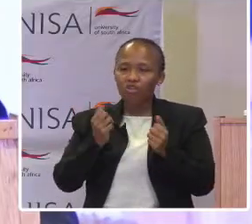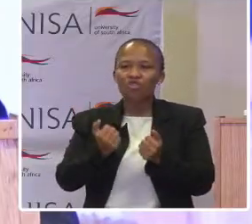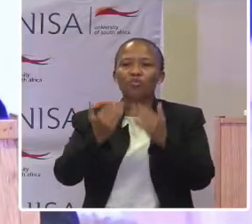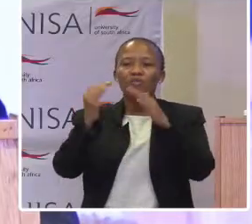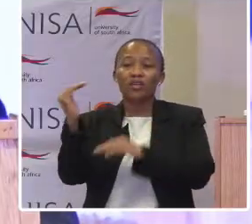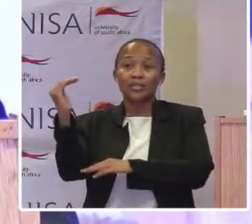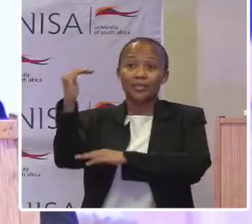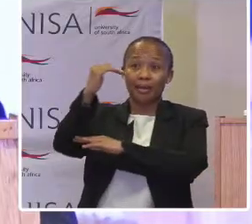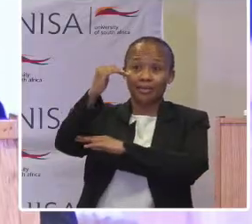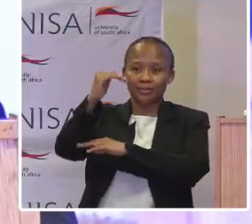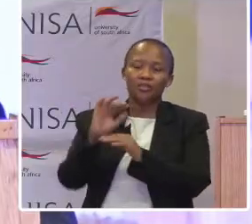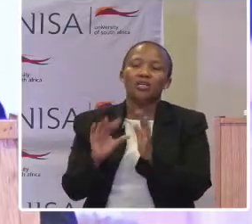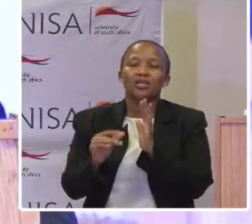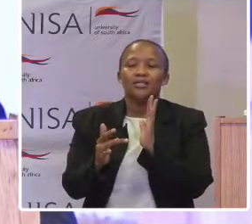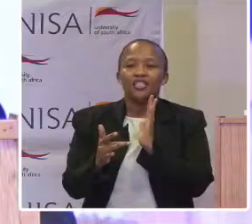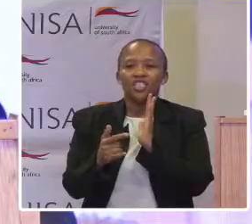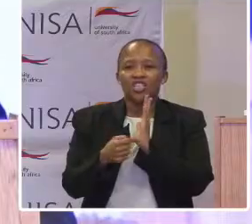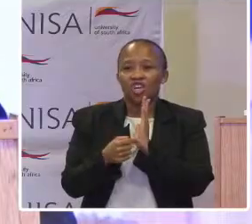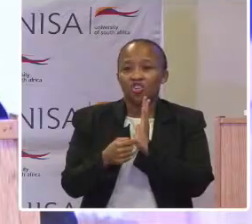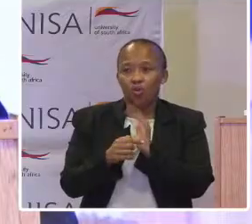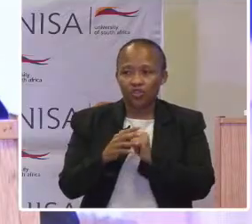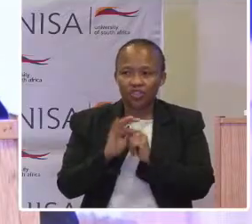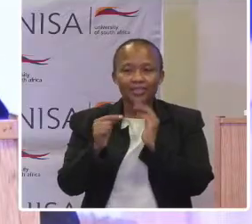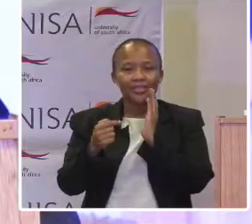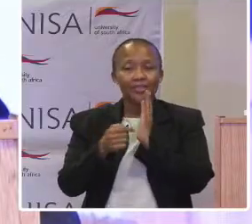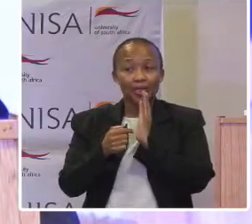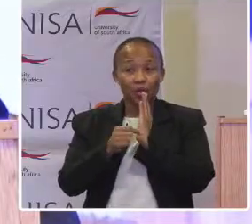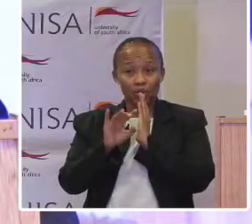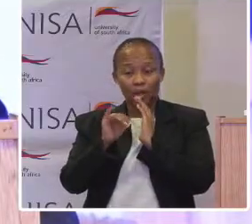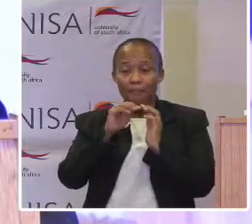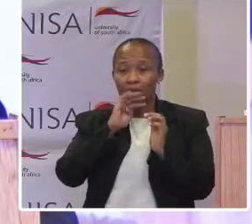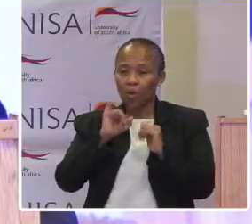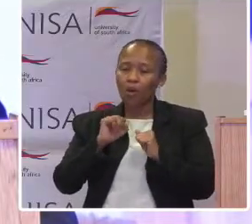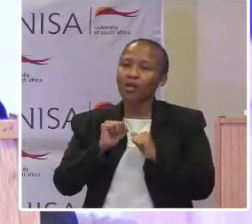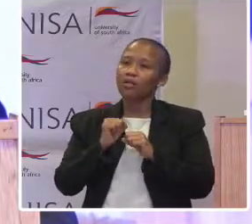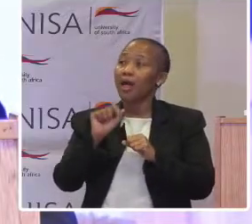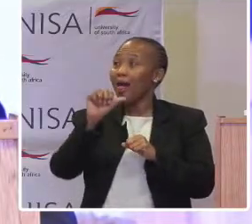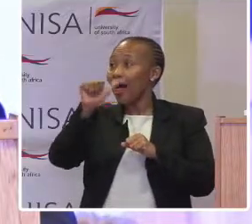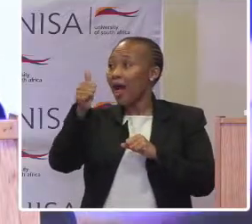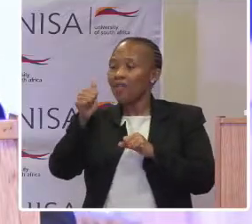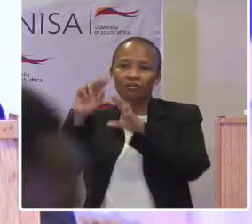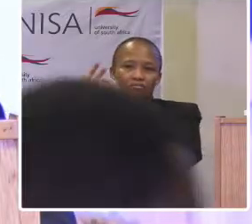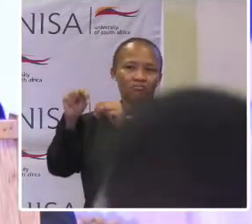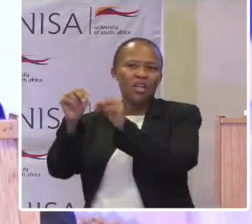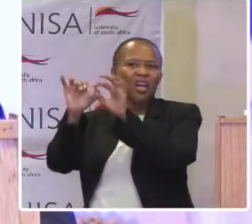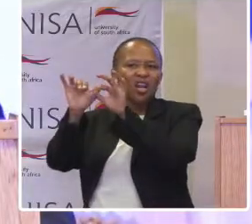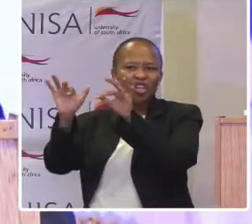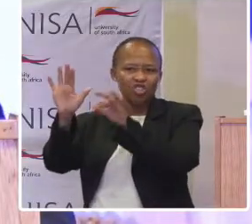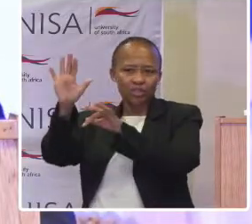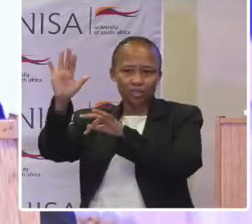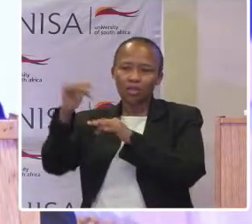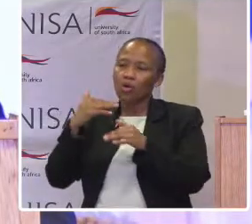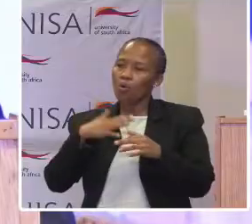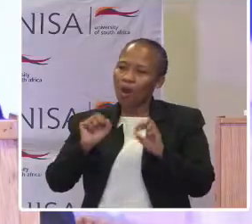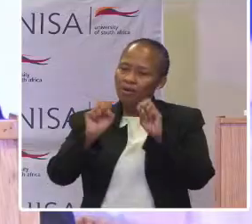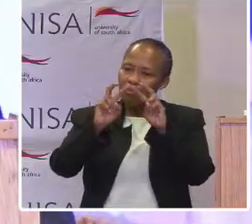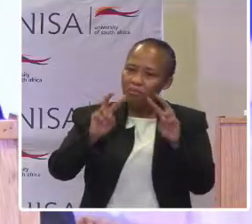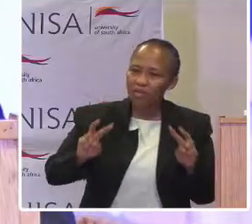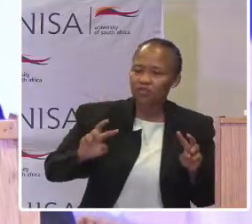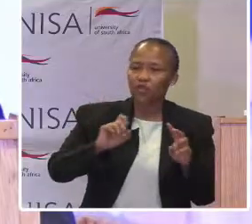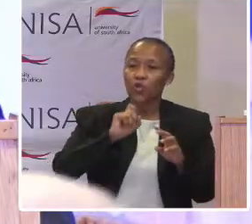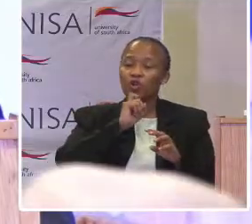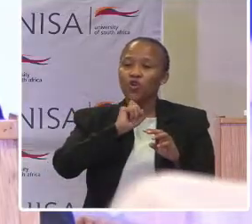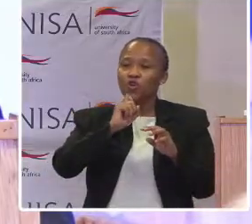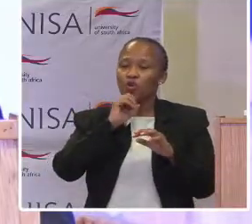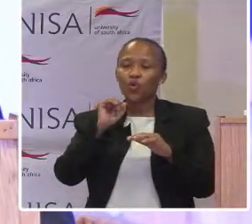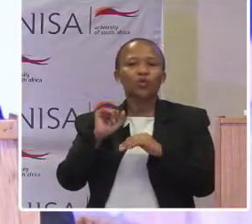technology. Promote improved cooperation with other nations in the mutual beneficial peaceful uses of outer